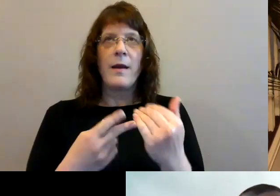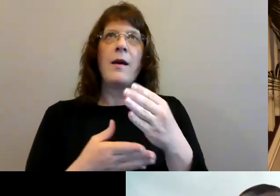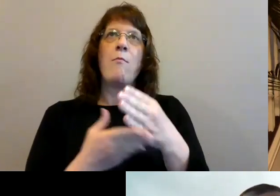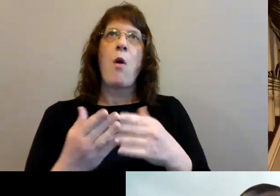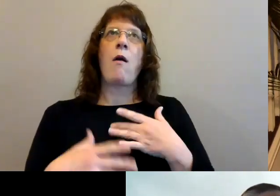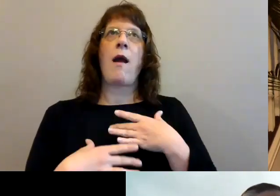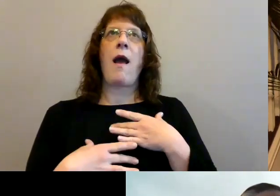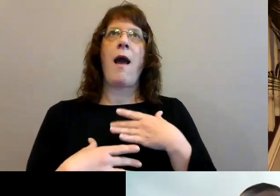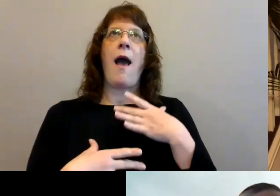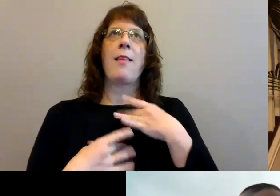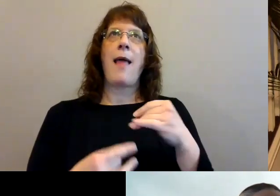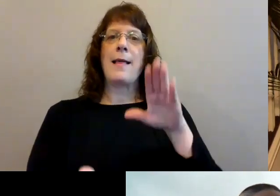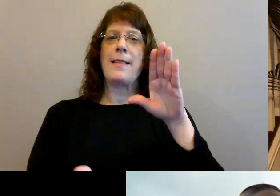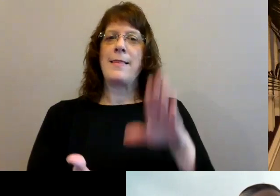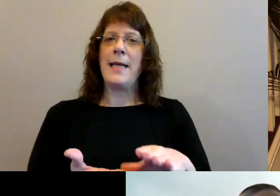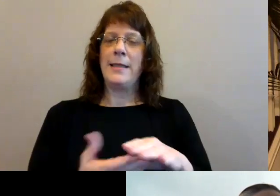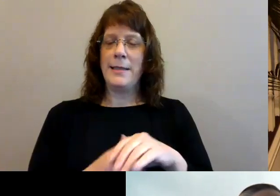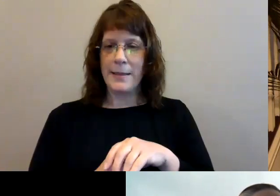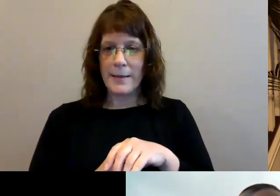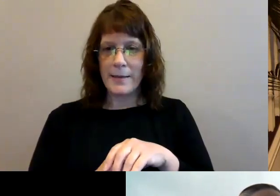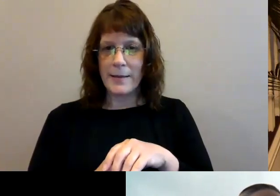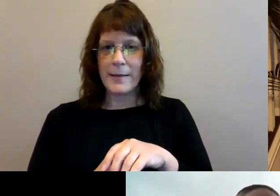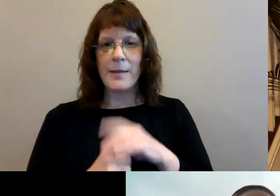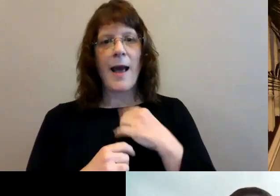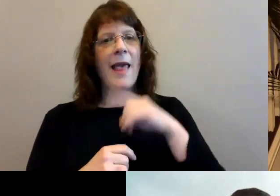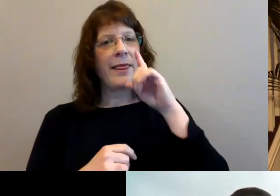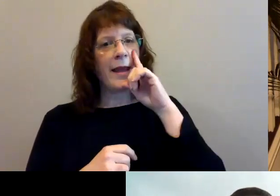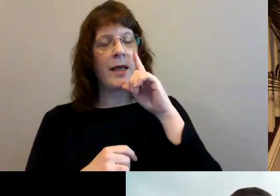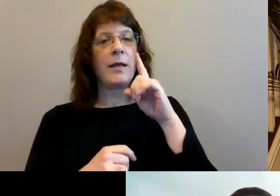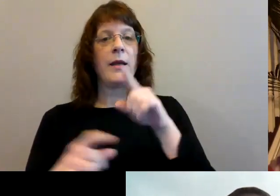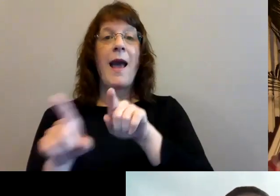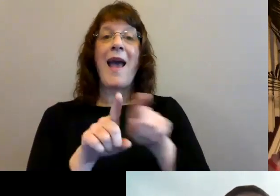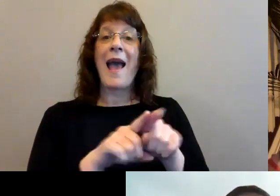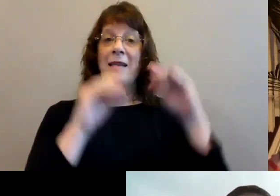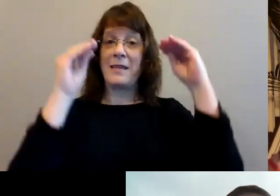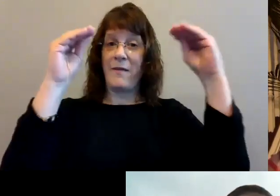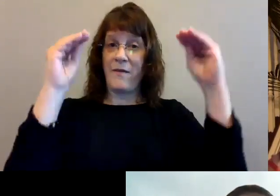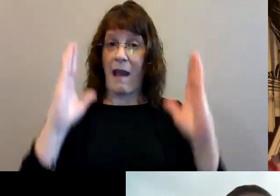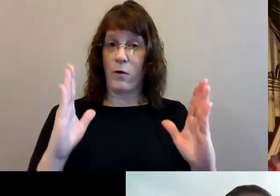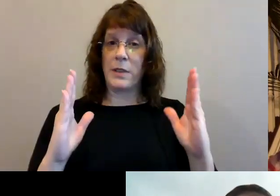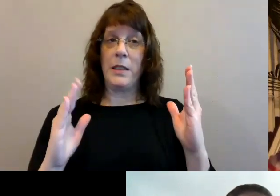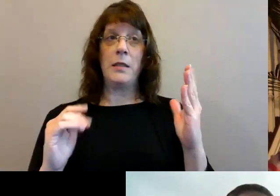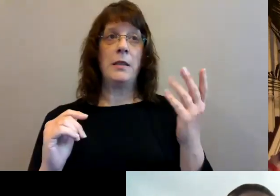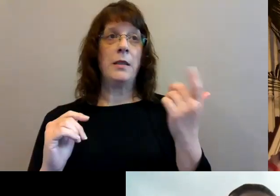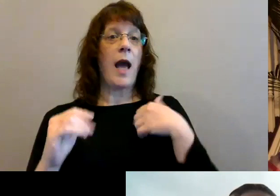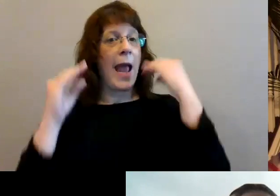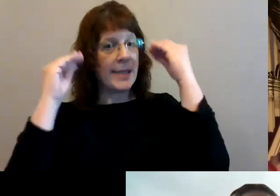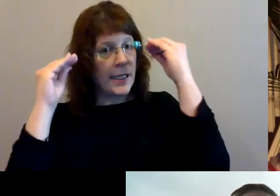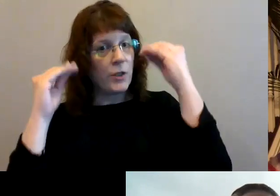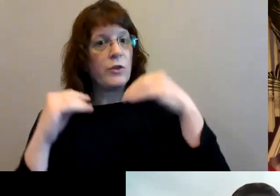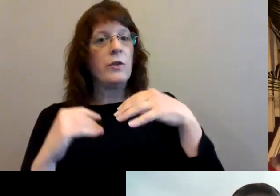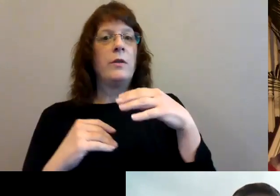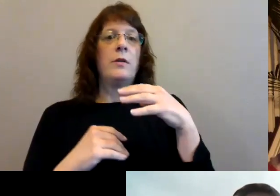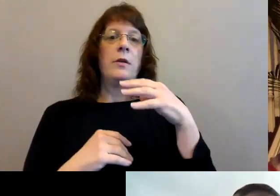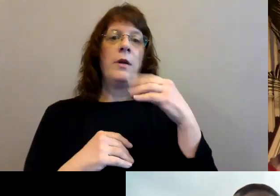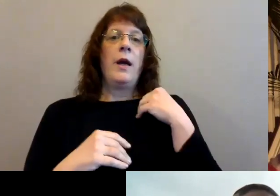least, I think, is so as a faculty, so I teach, and I